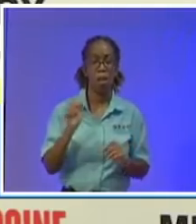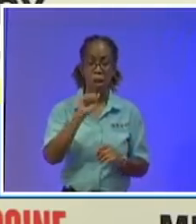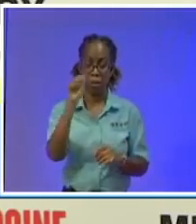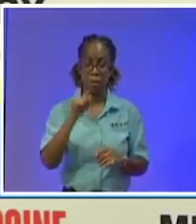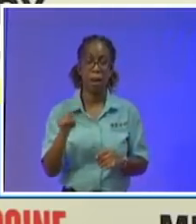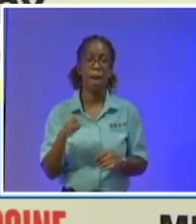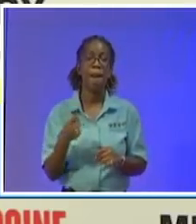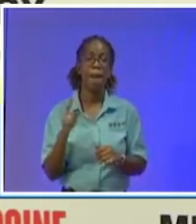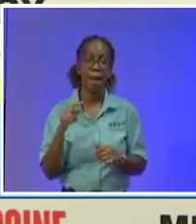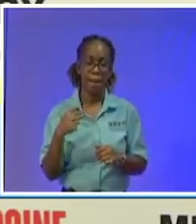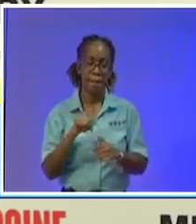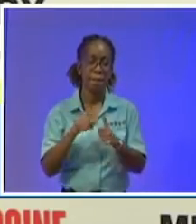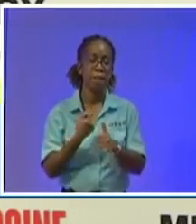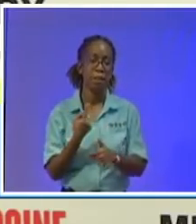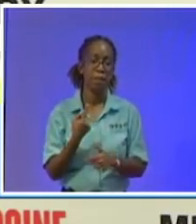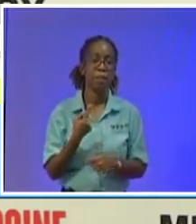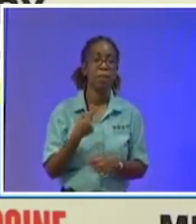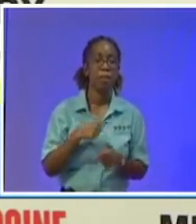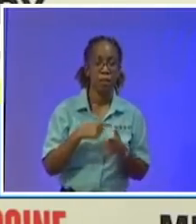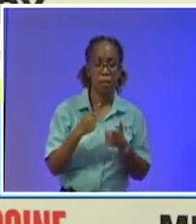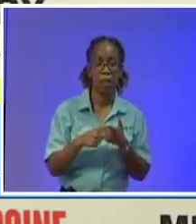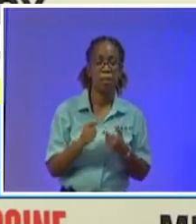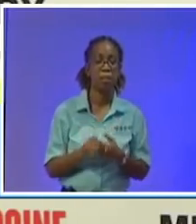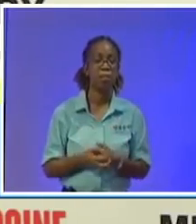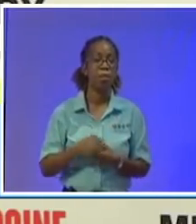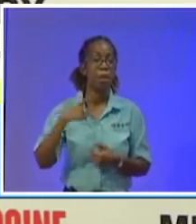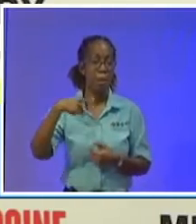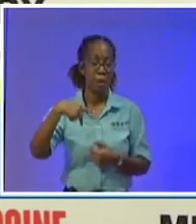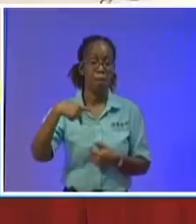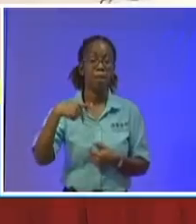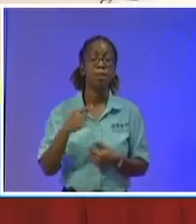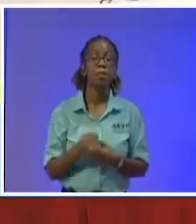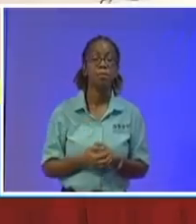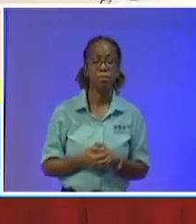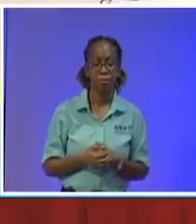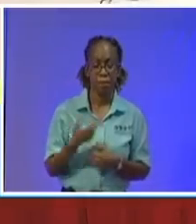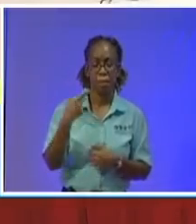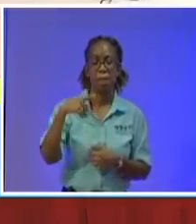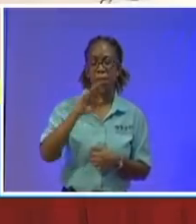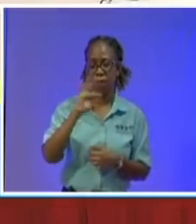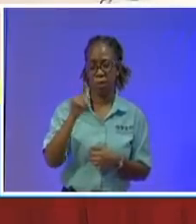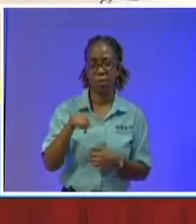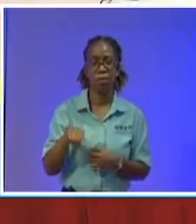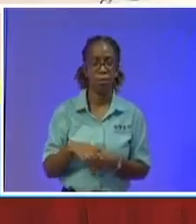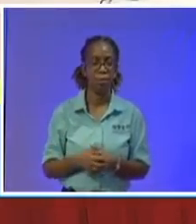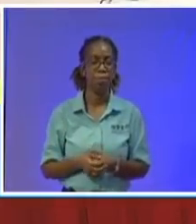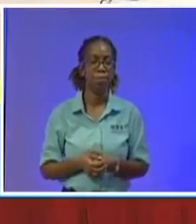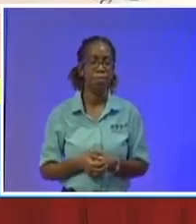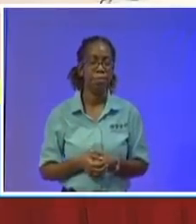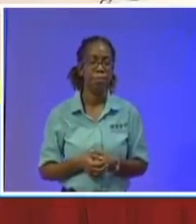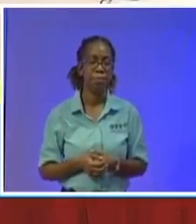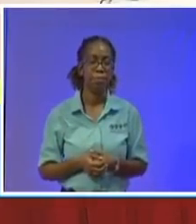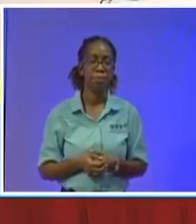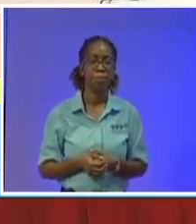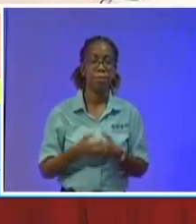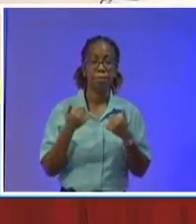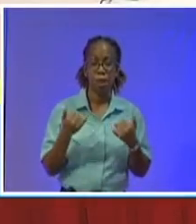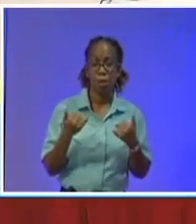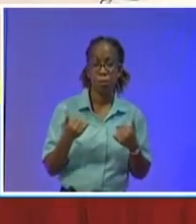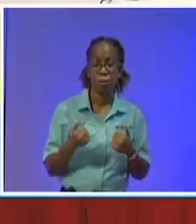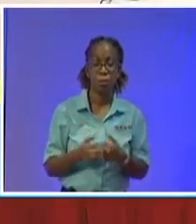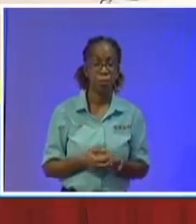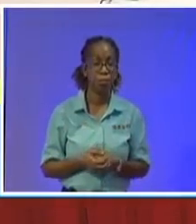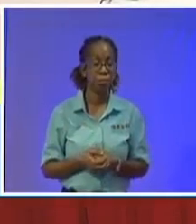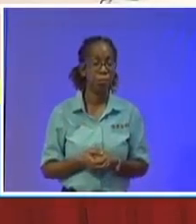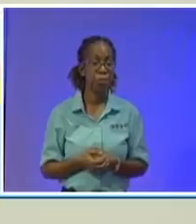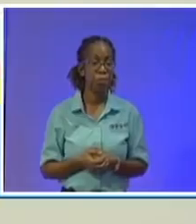Trinidad. Dr. Bess. Thank you very much. Dr. Bess? Thank you for the question. With regards